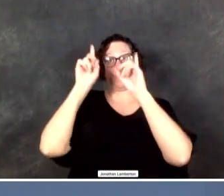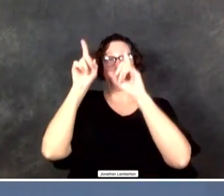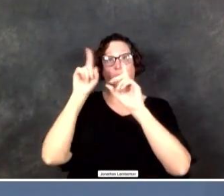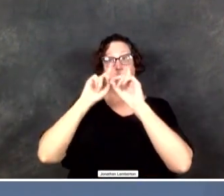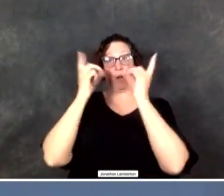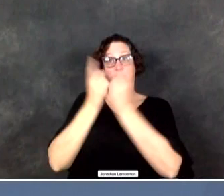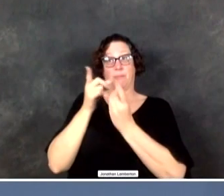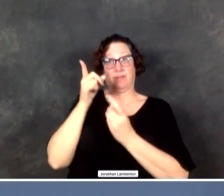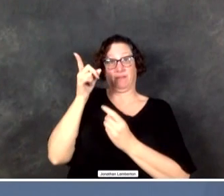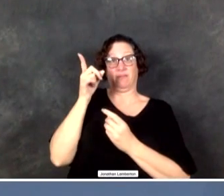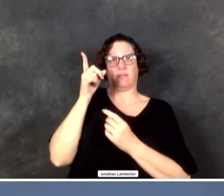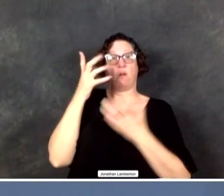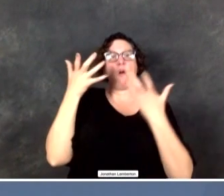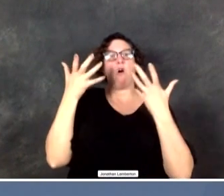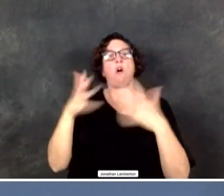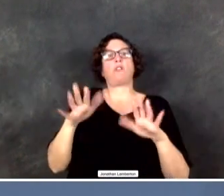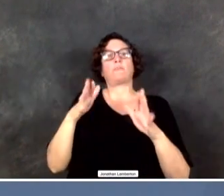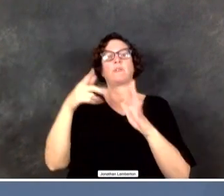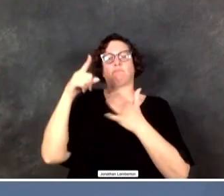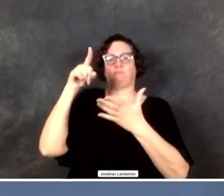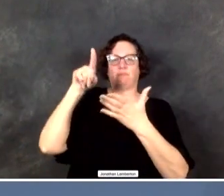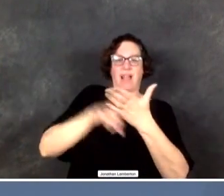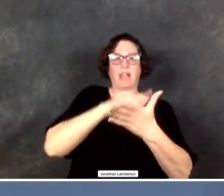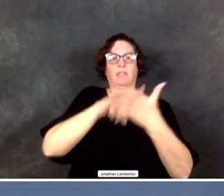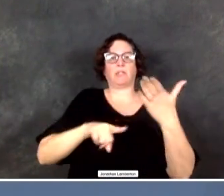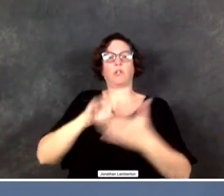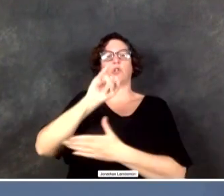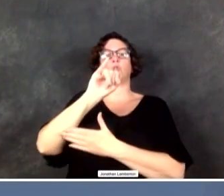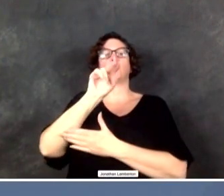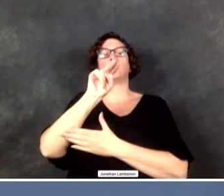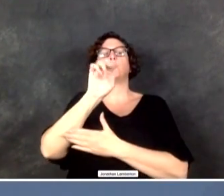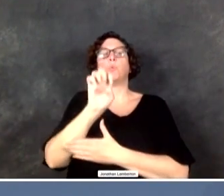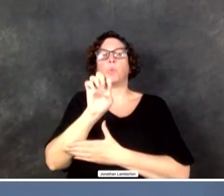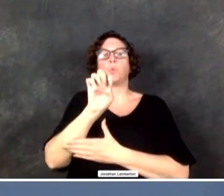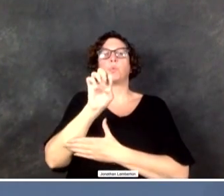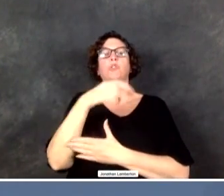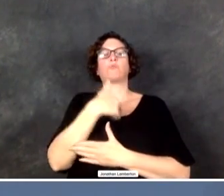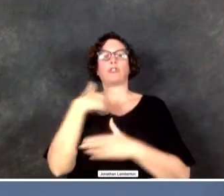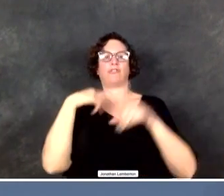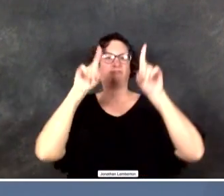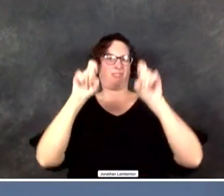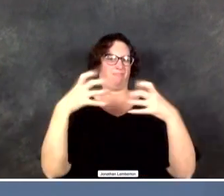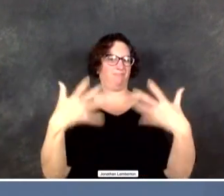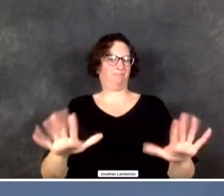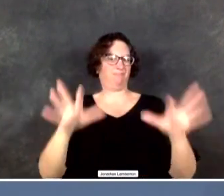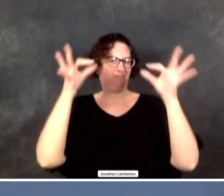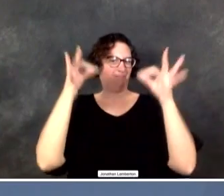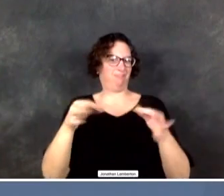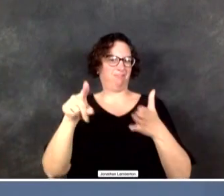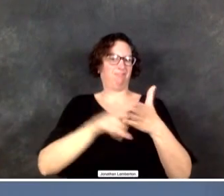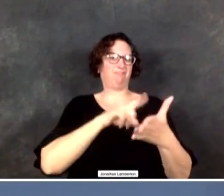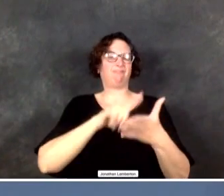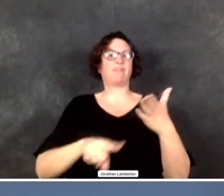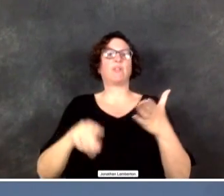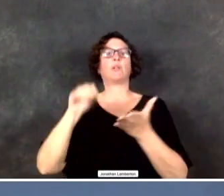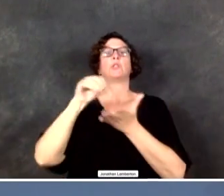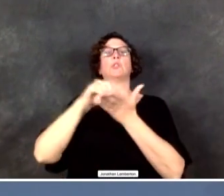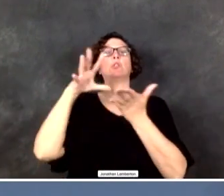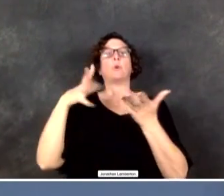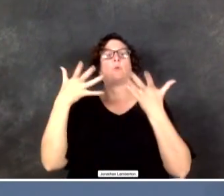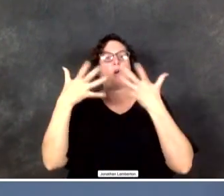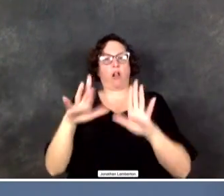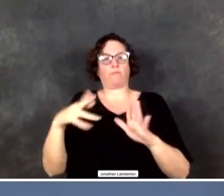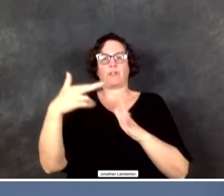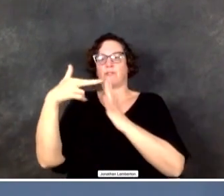eliminated the June administration of the regents. So students that were going to sit for that in June do not have to take the regents. They have not